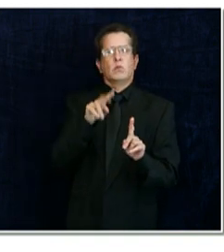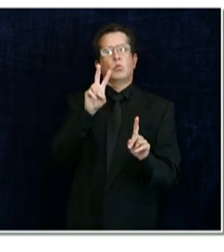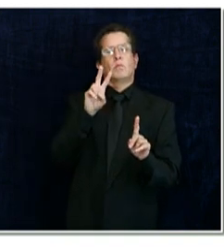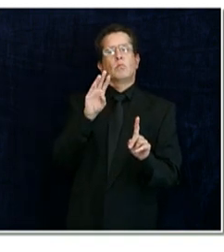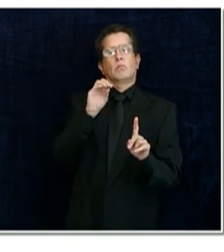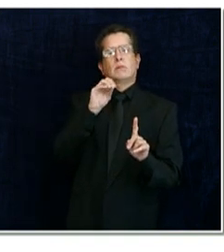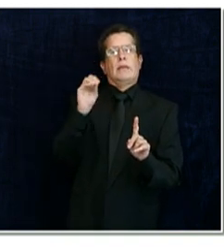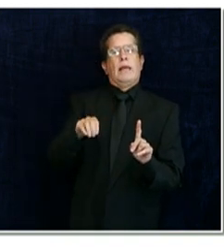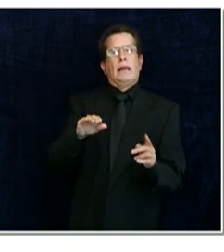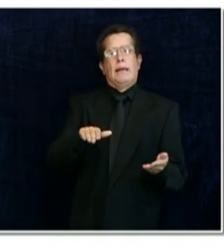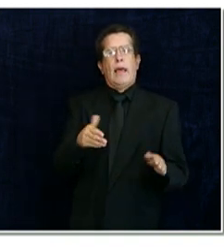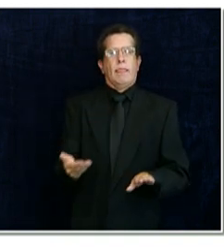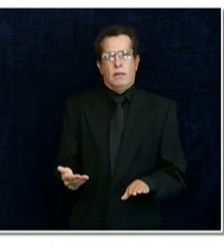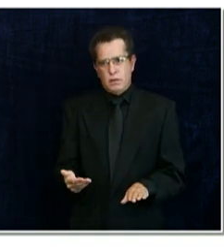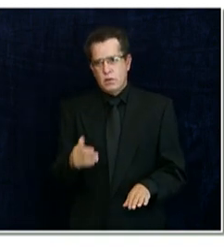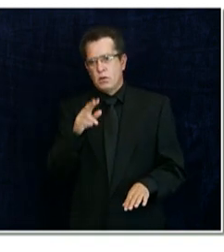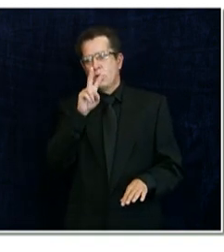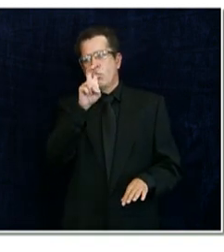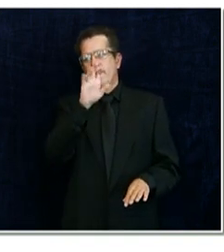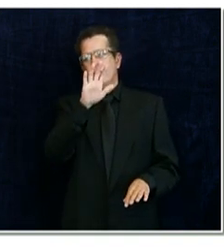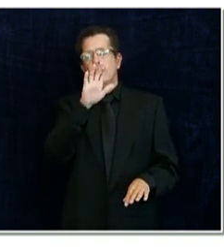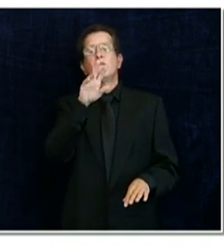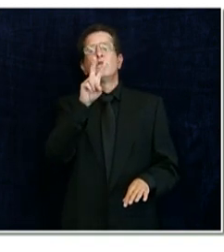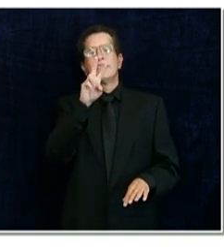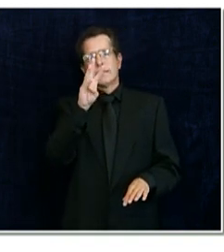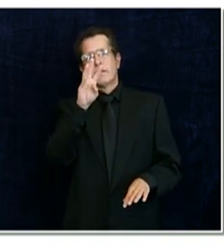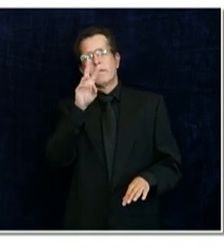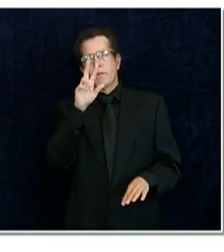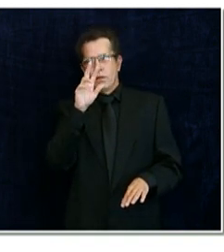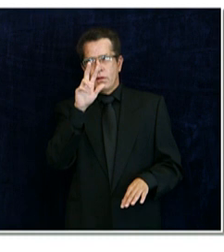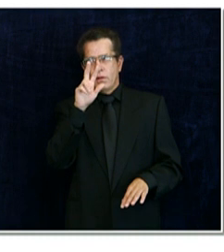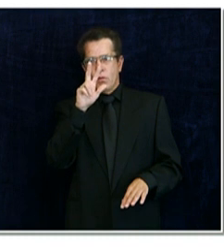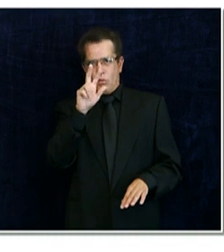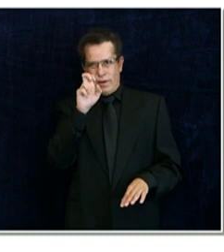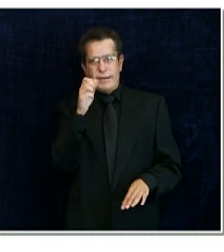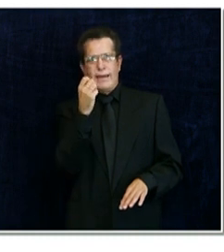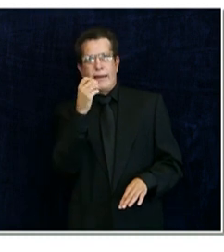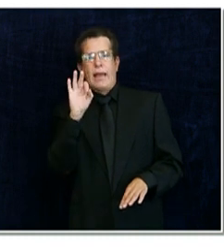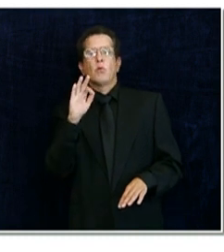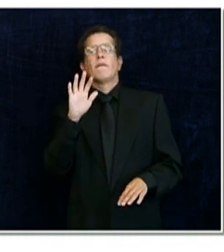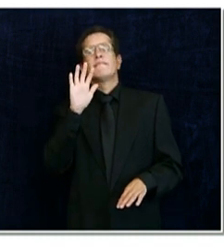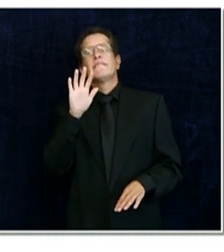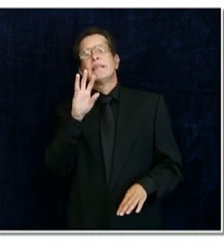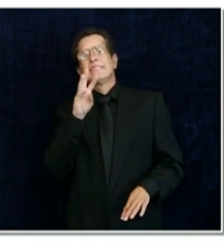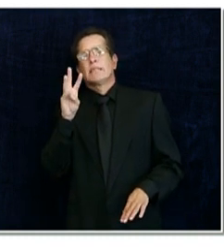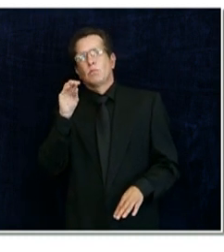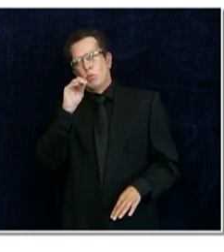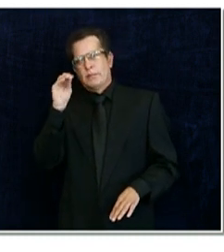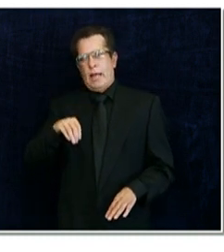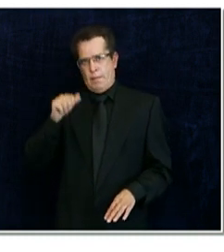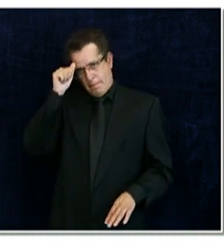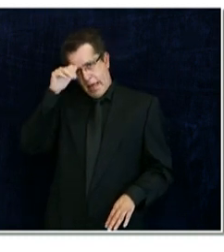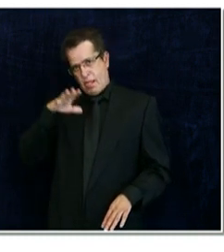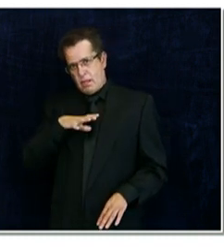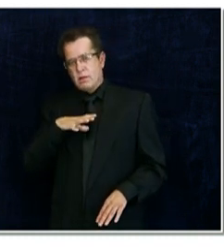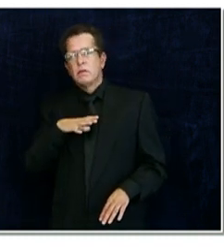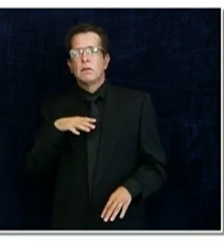deaths, 246 or 44% are female, 319 or 56% are male.